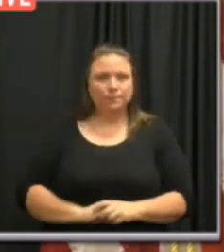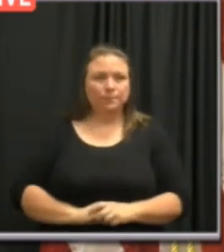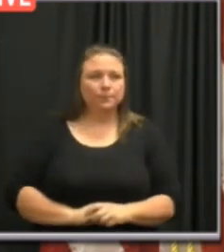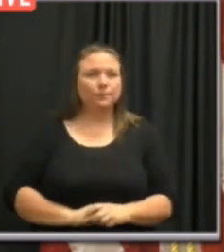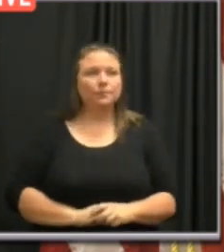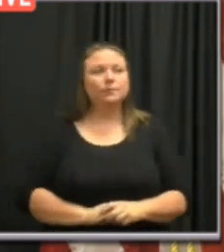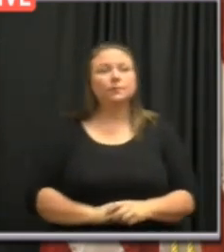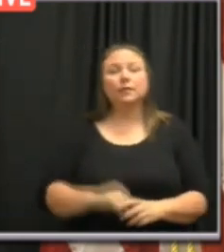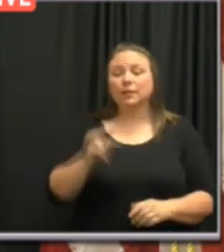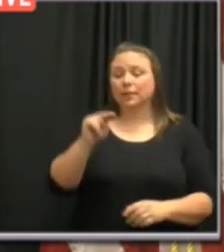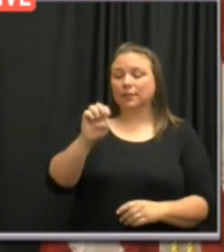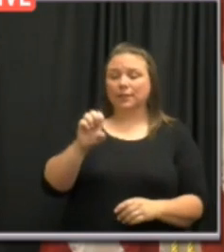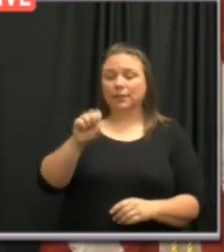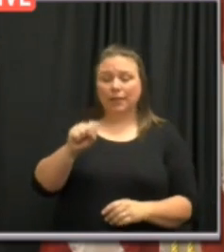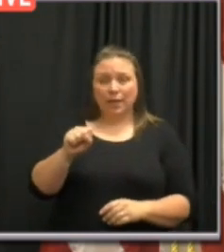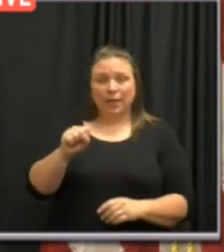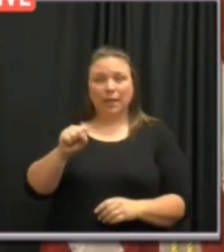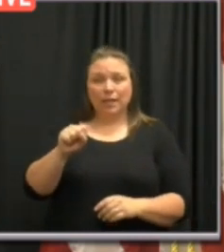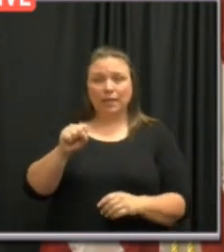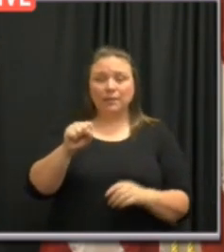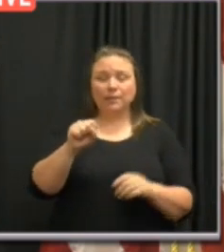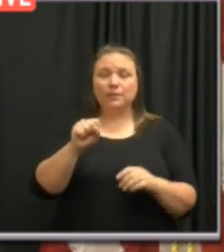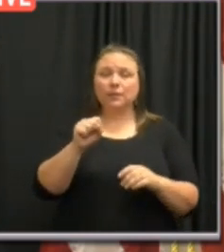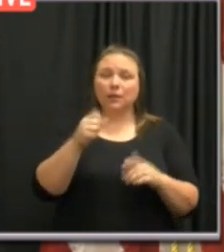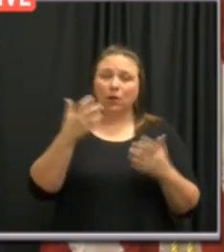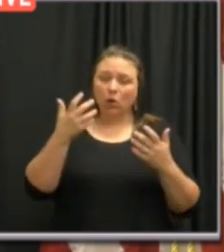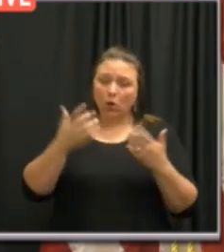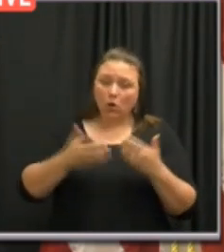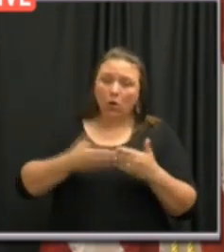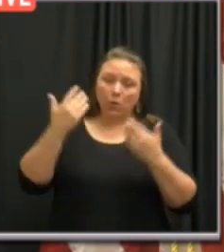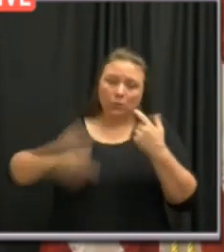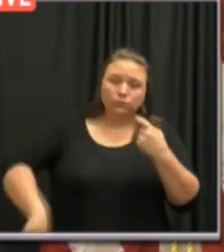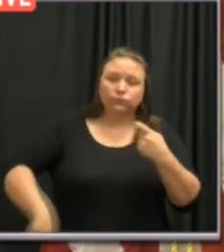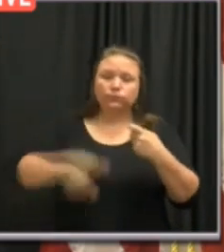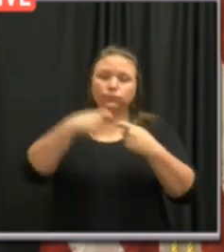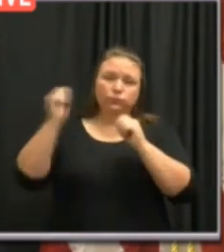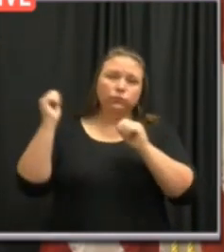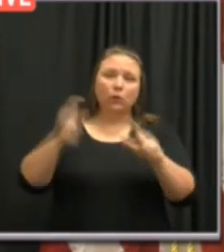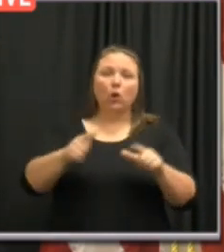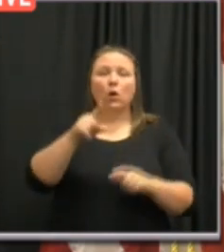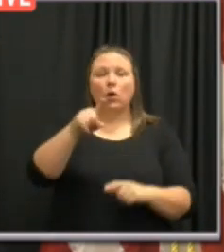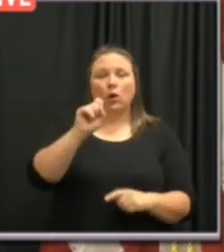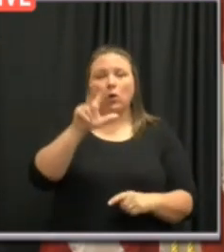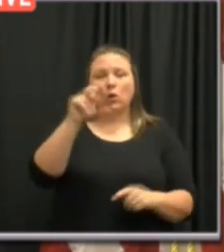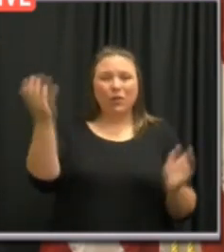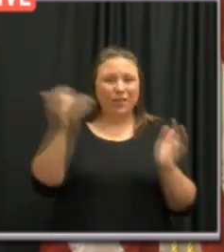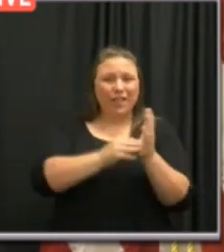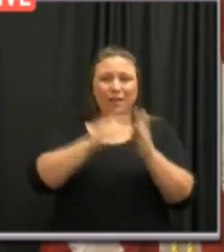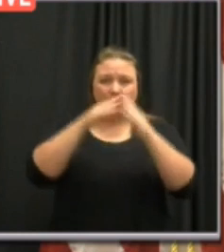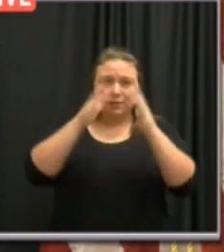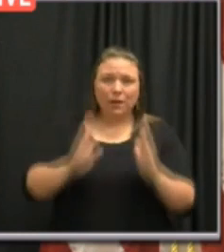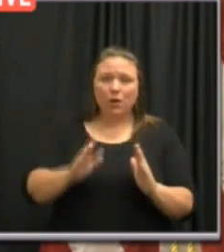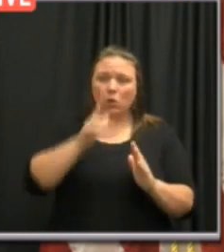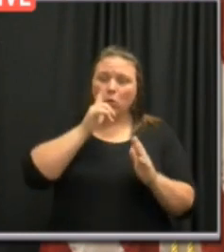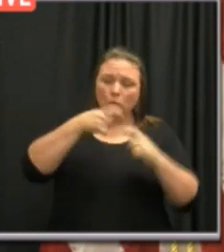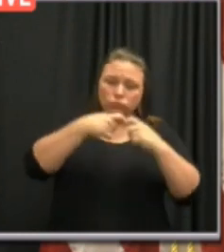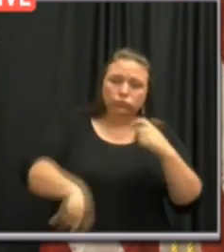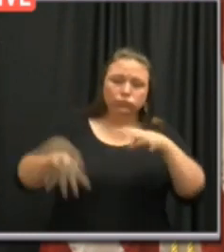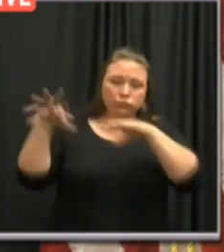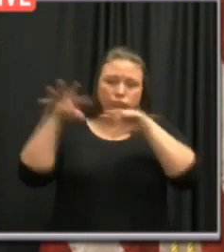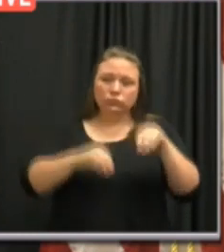Now, NES crews have restored power to nearly all 130,000 residents who lost power last